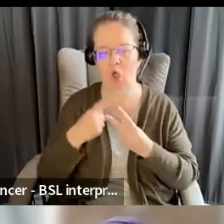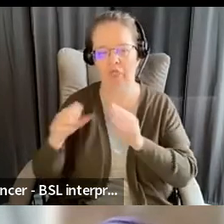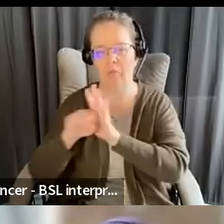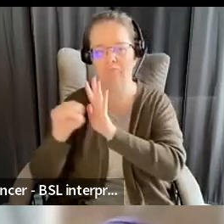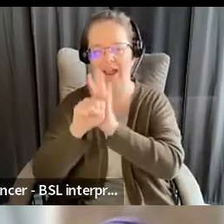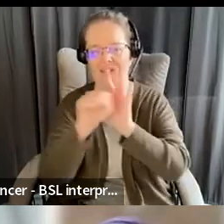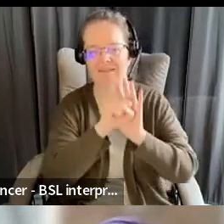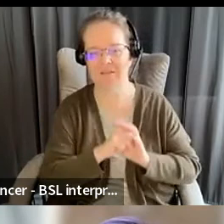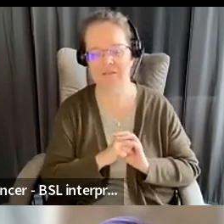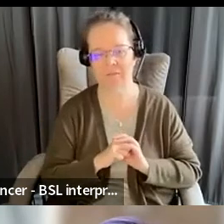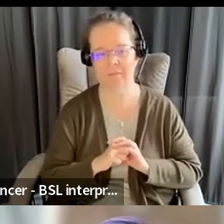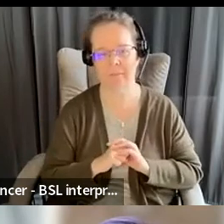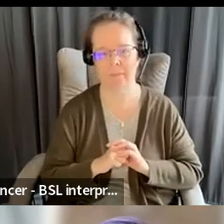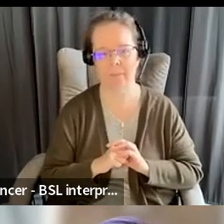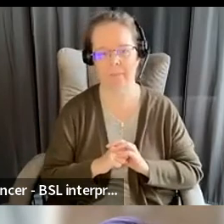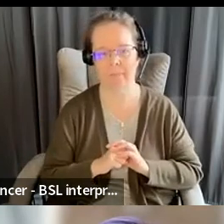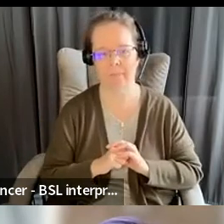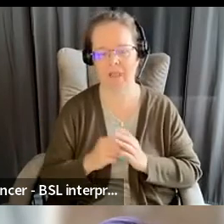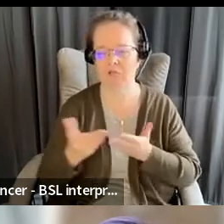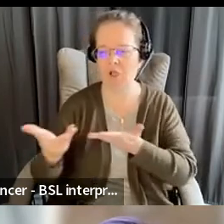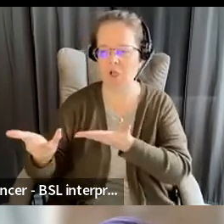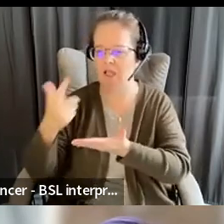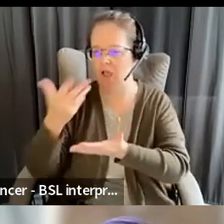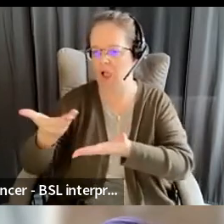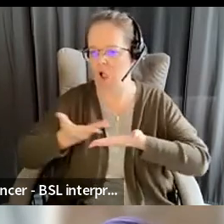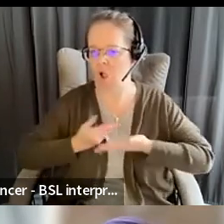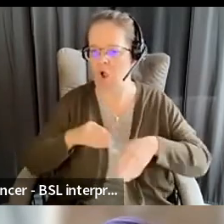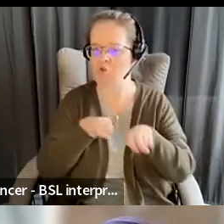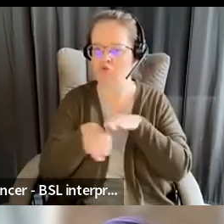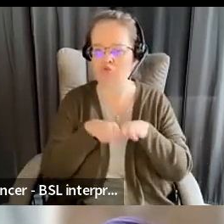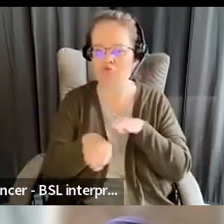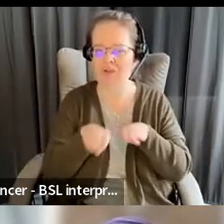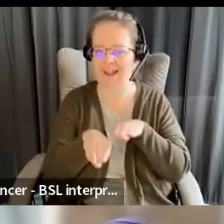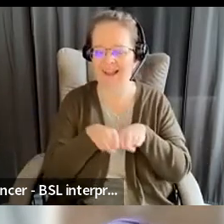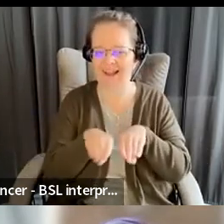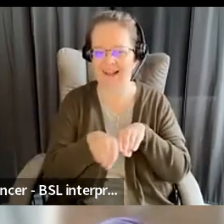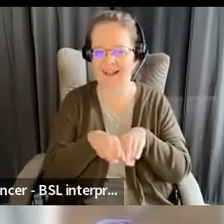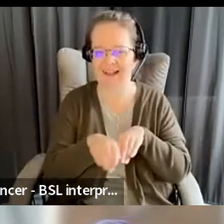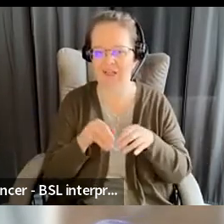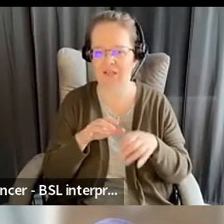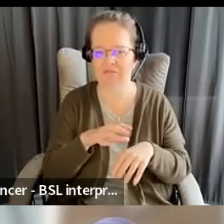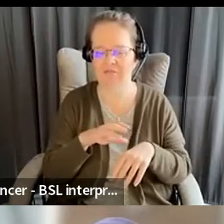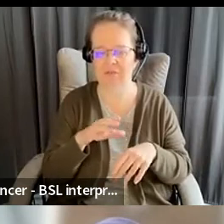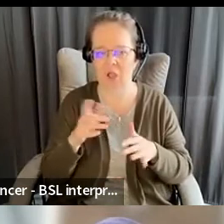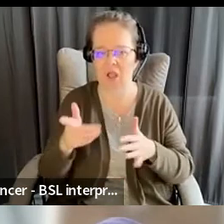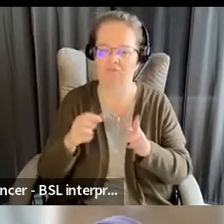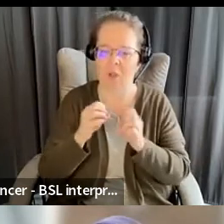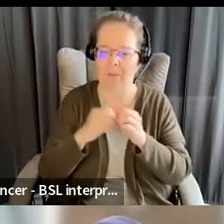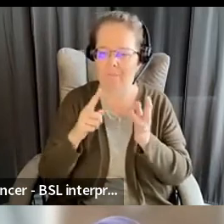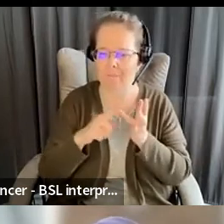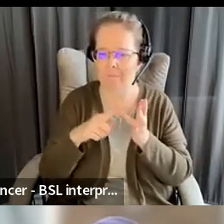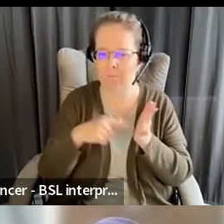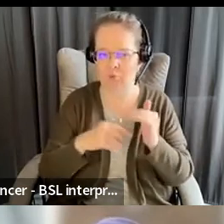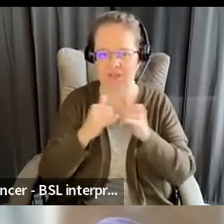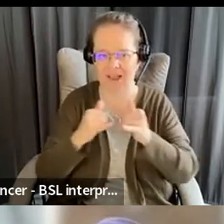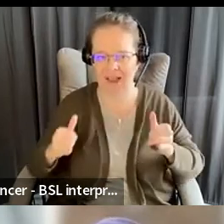kind of traineeships and free boot camps to train people up, and we're using